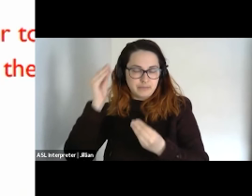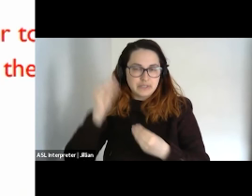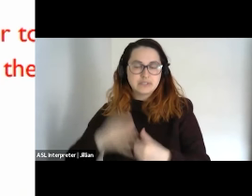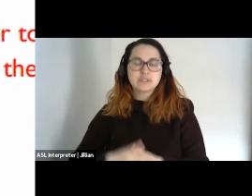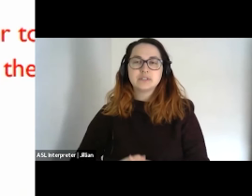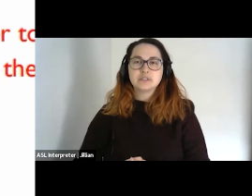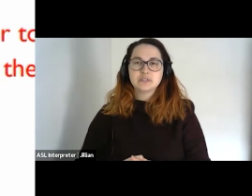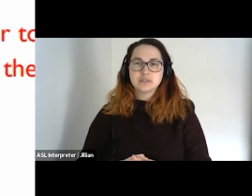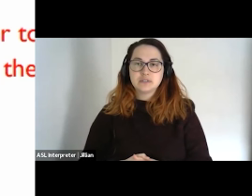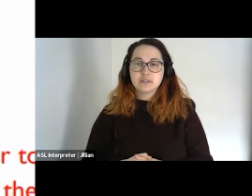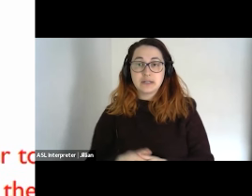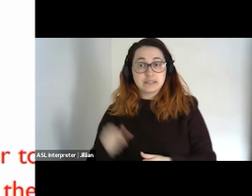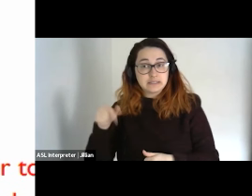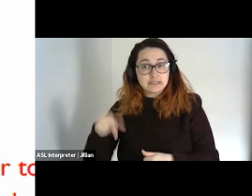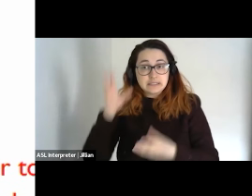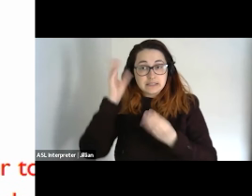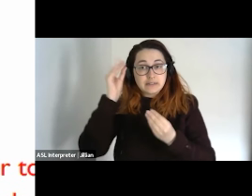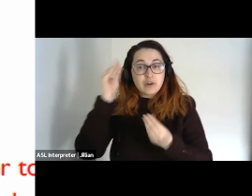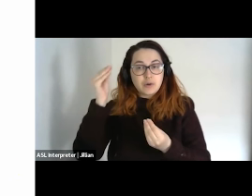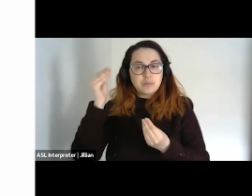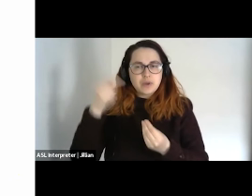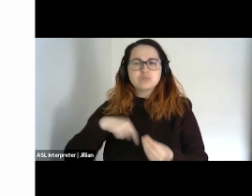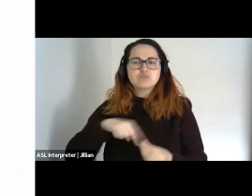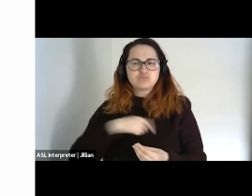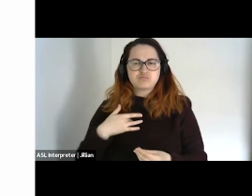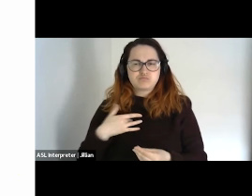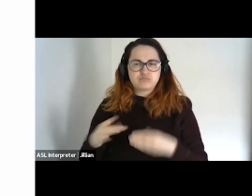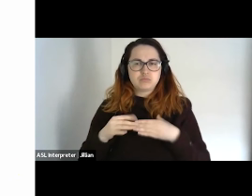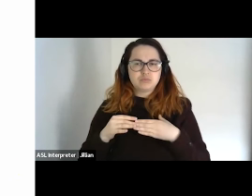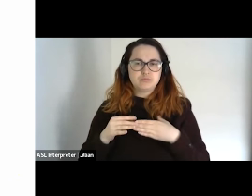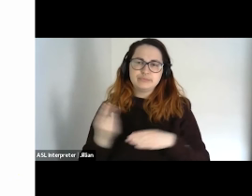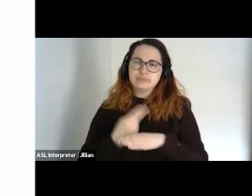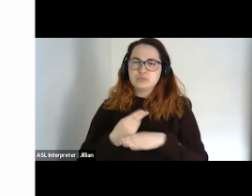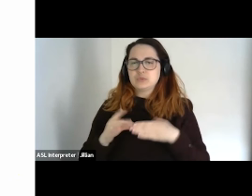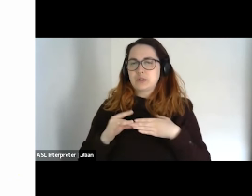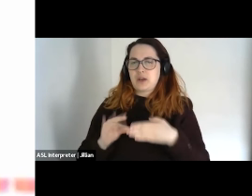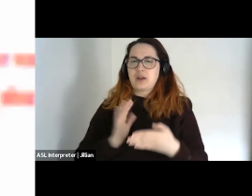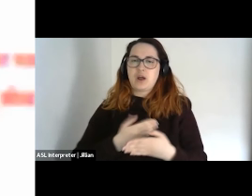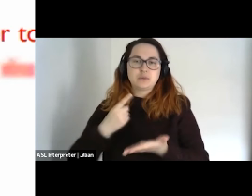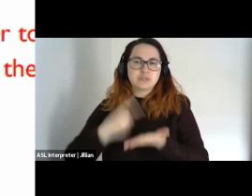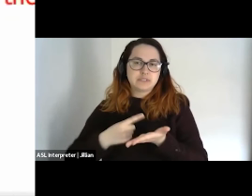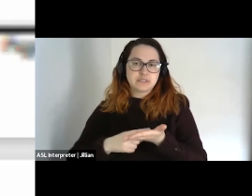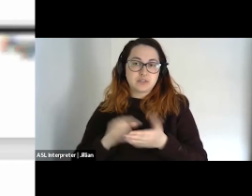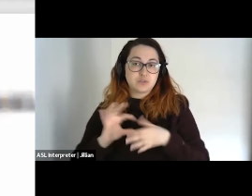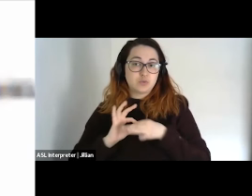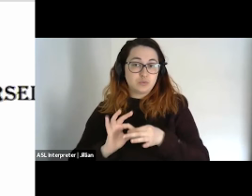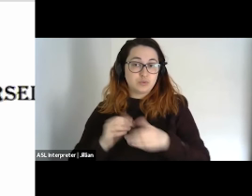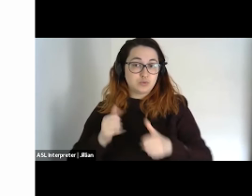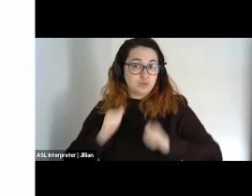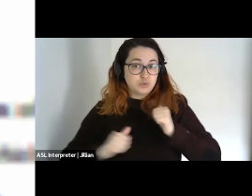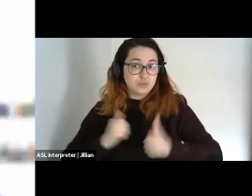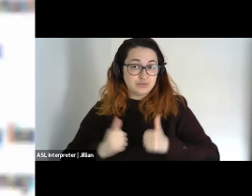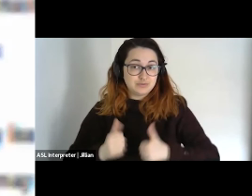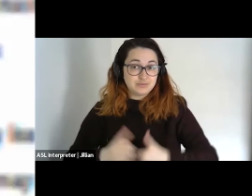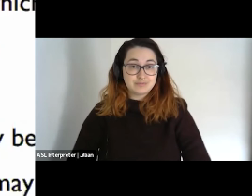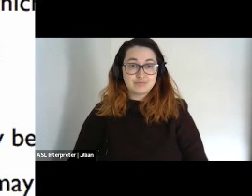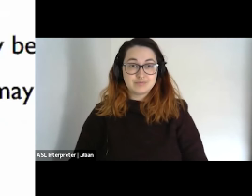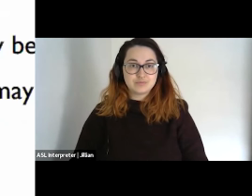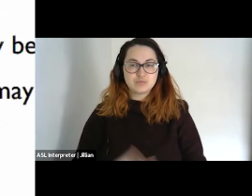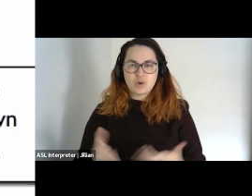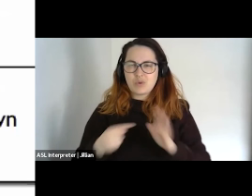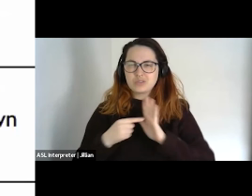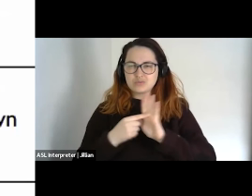the material that we use to guide our discussions around assertiveness. So I just wanted to show you the first little